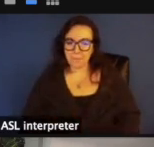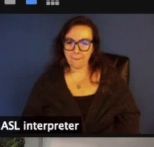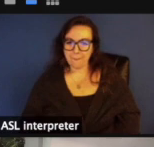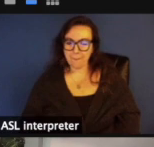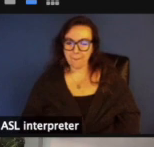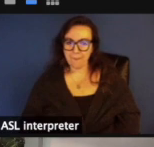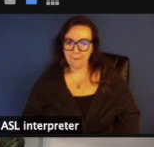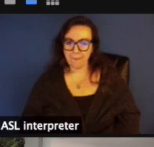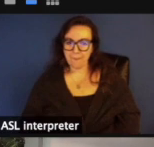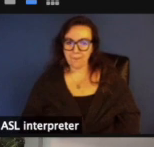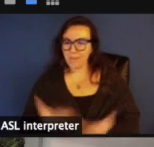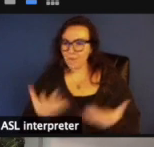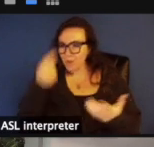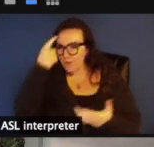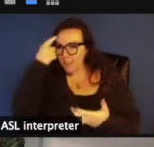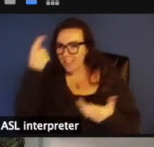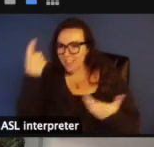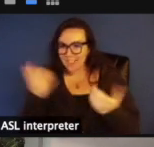What would you think? Day and